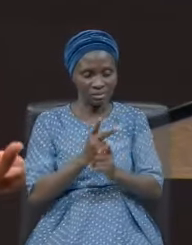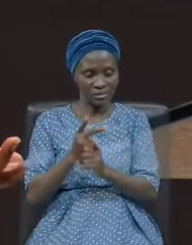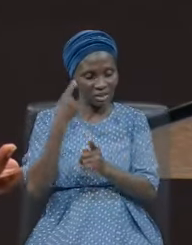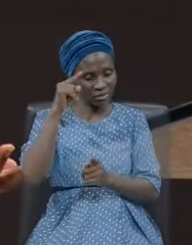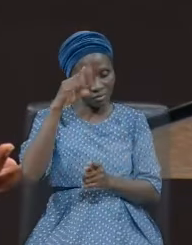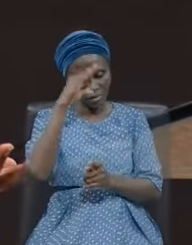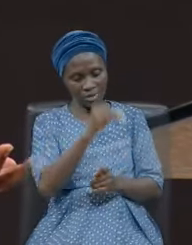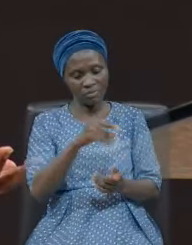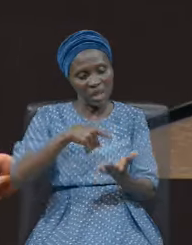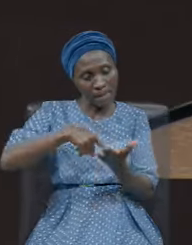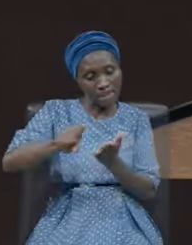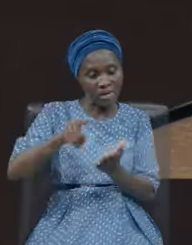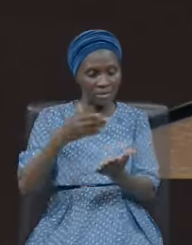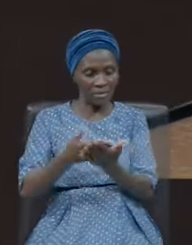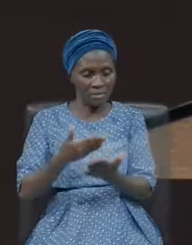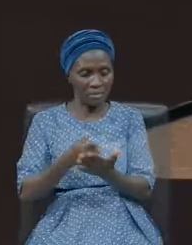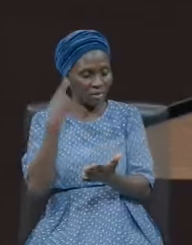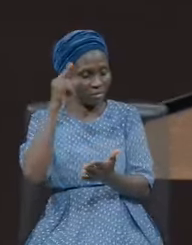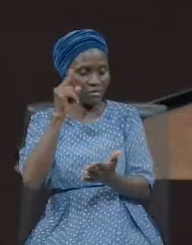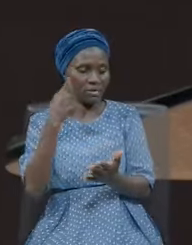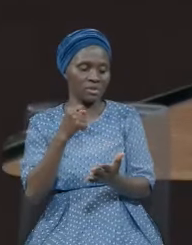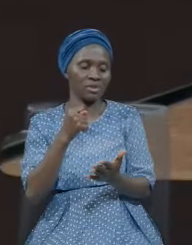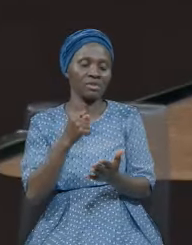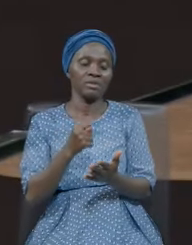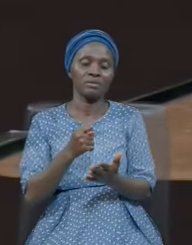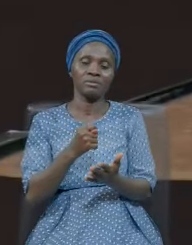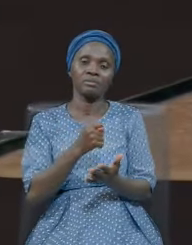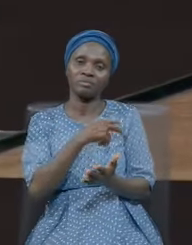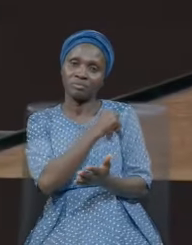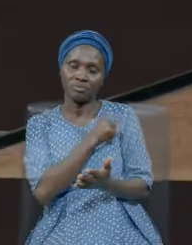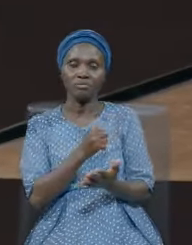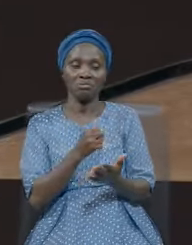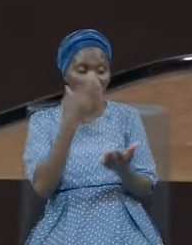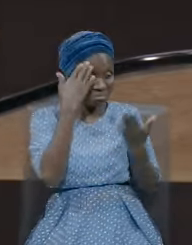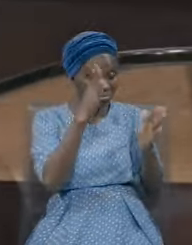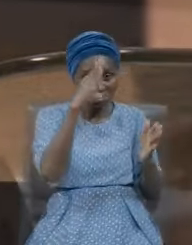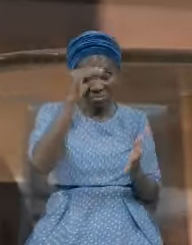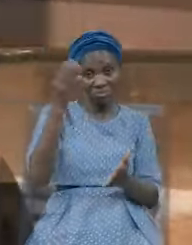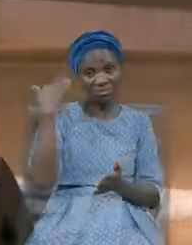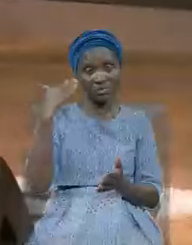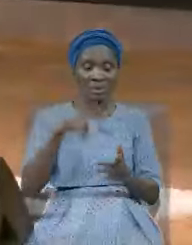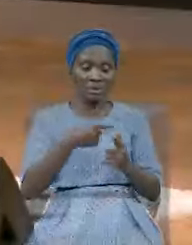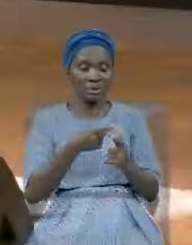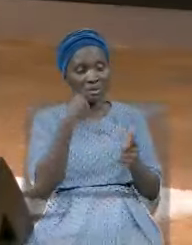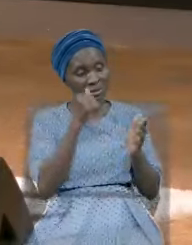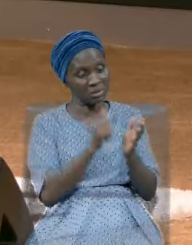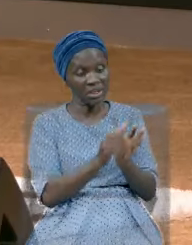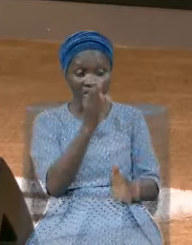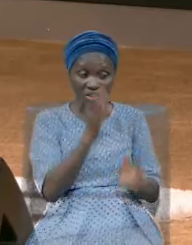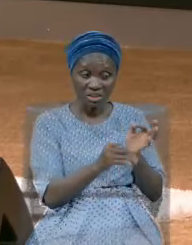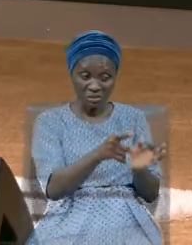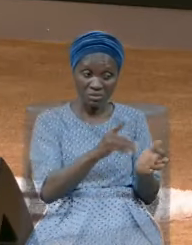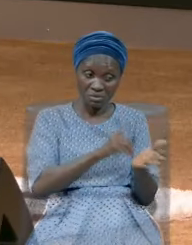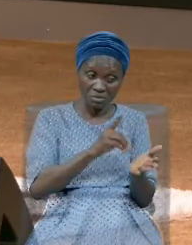did not know the man. And then he said, if you finish spending what I've given you to take